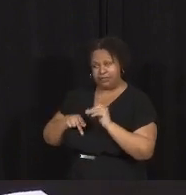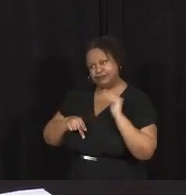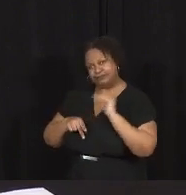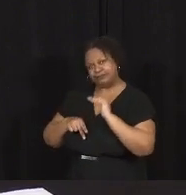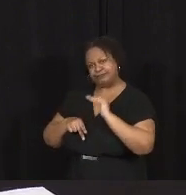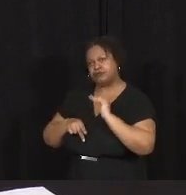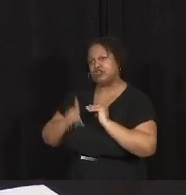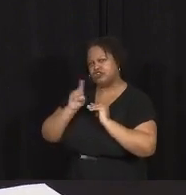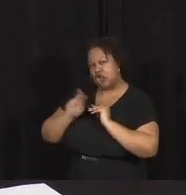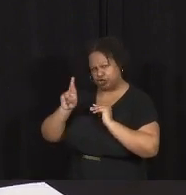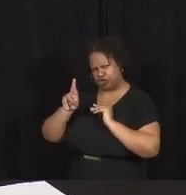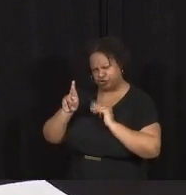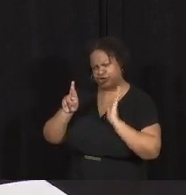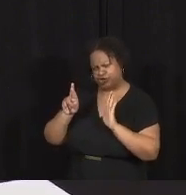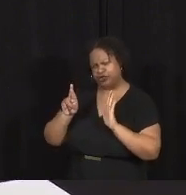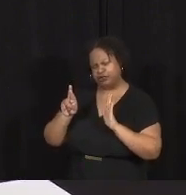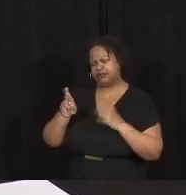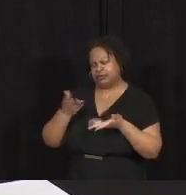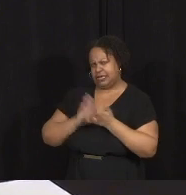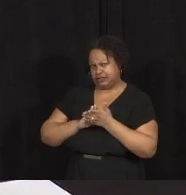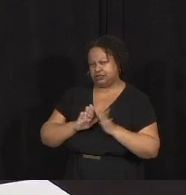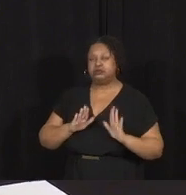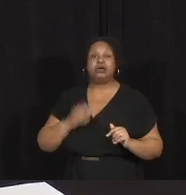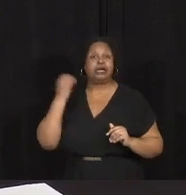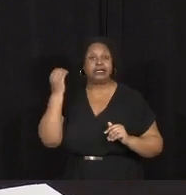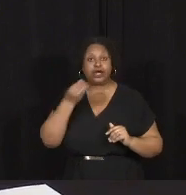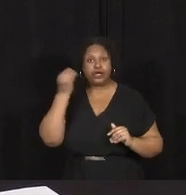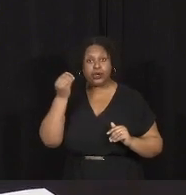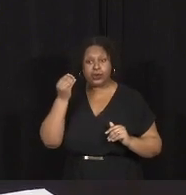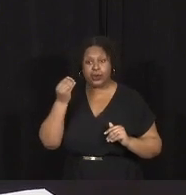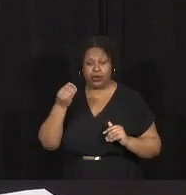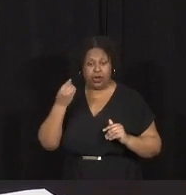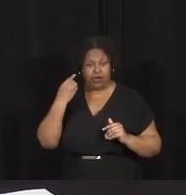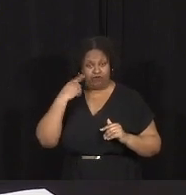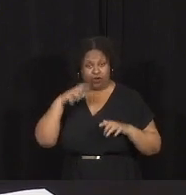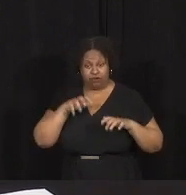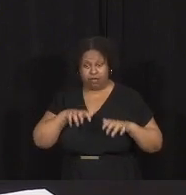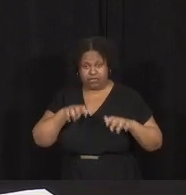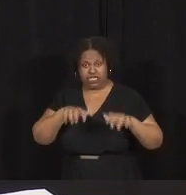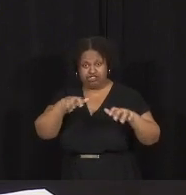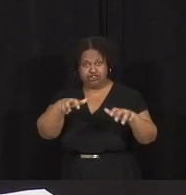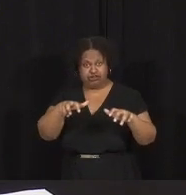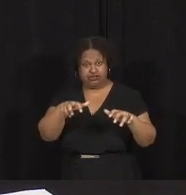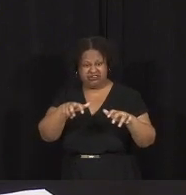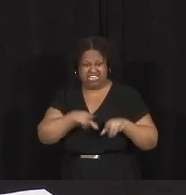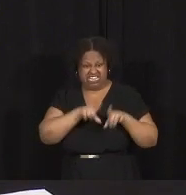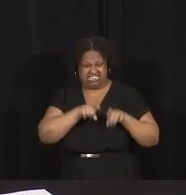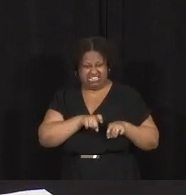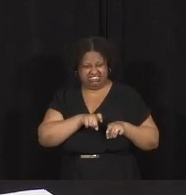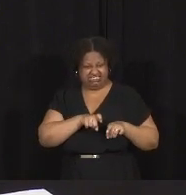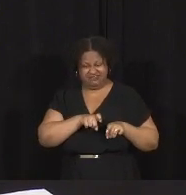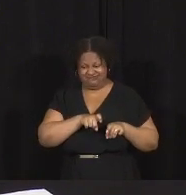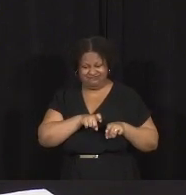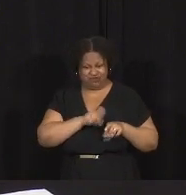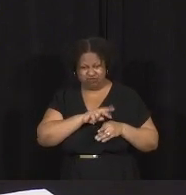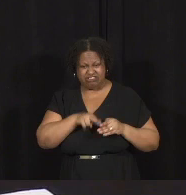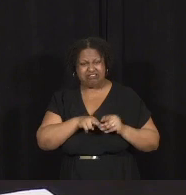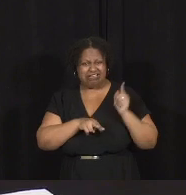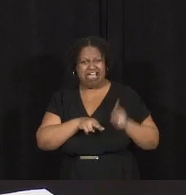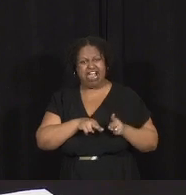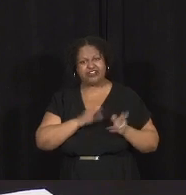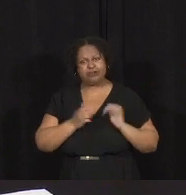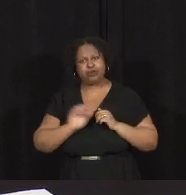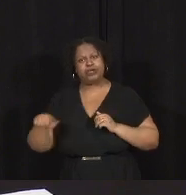done, per population, half the tests that Quebec has. Do we have an accurate figure here,